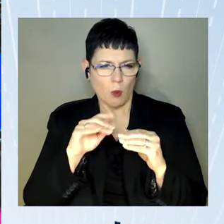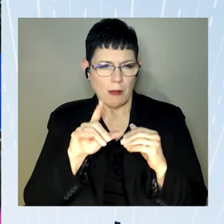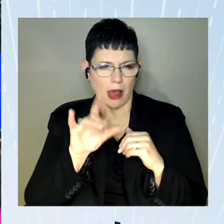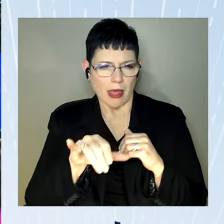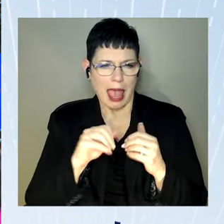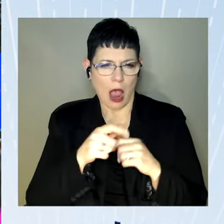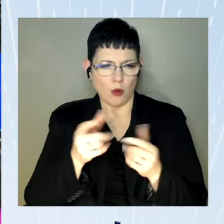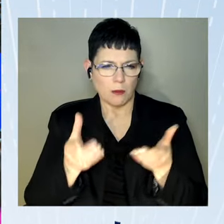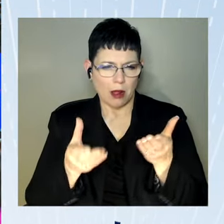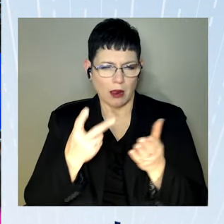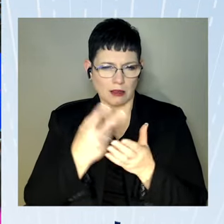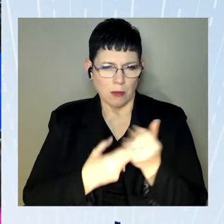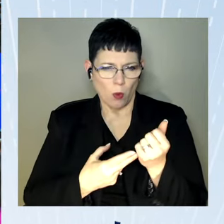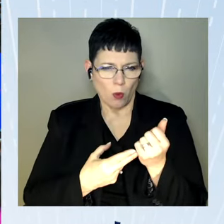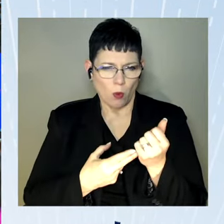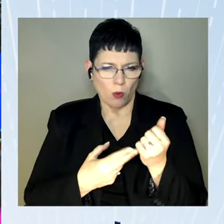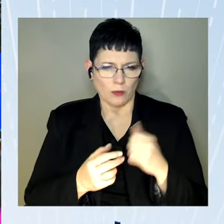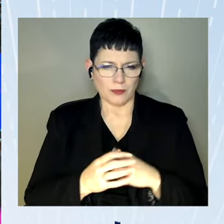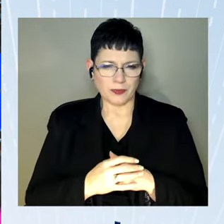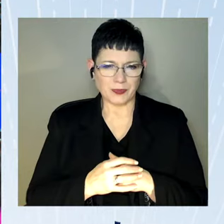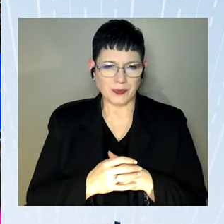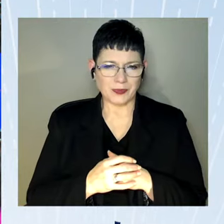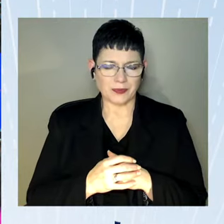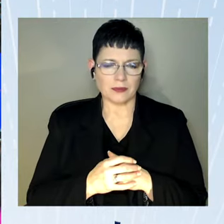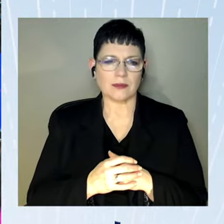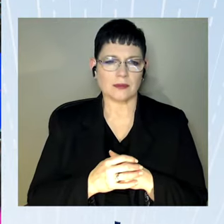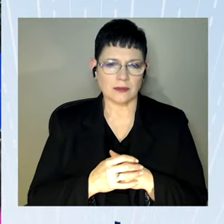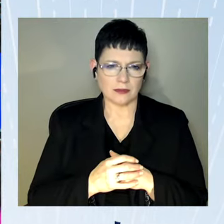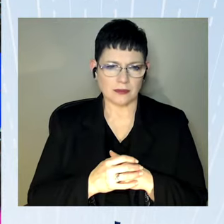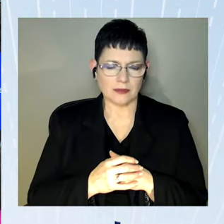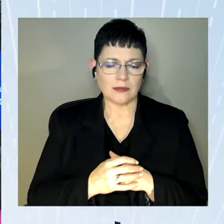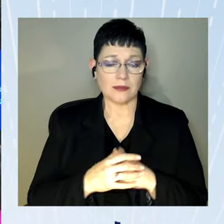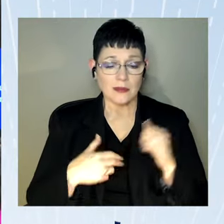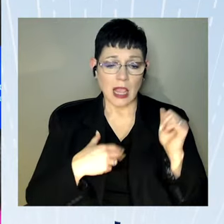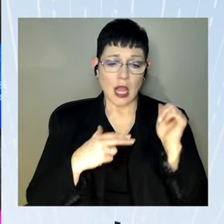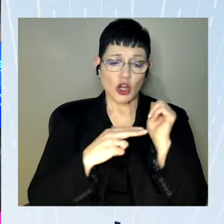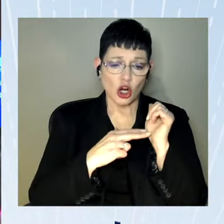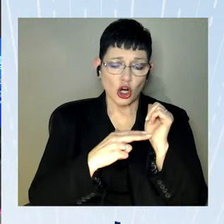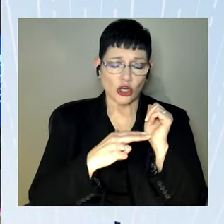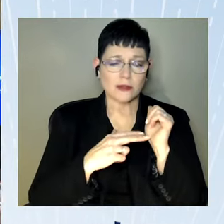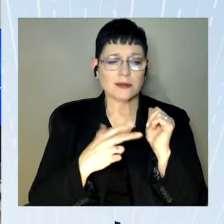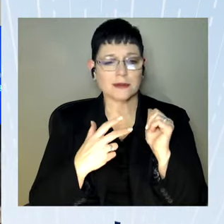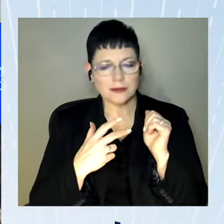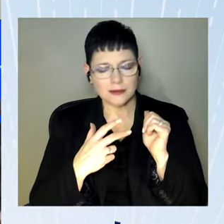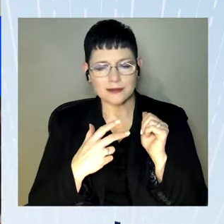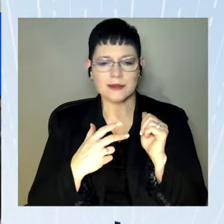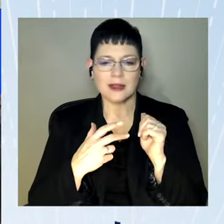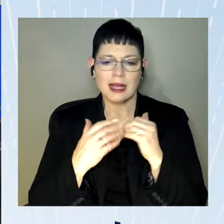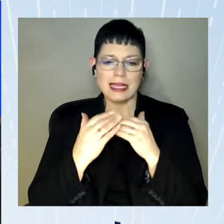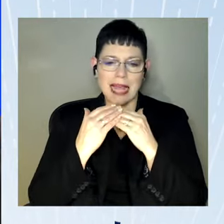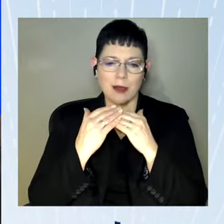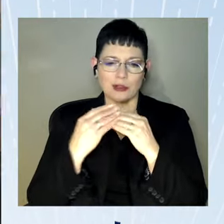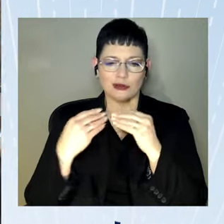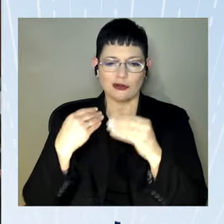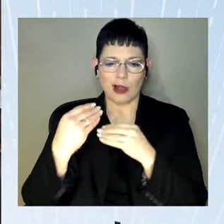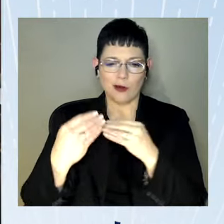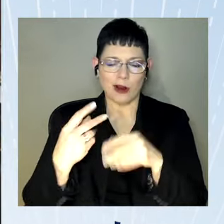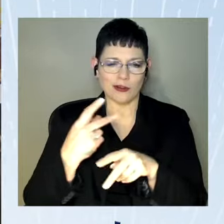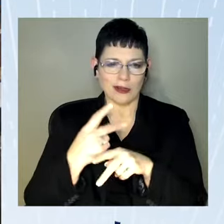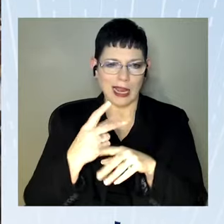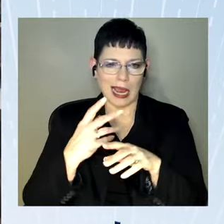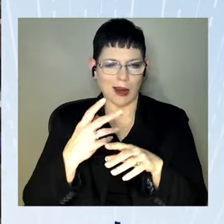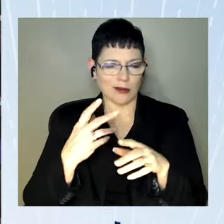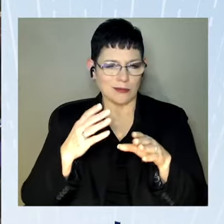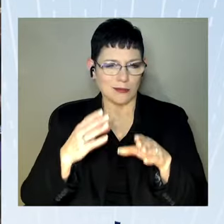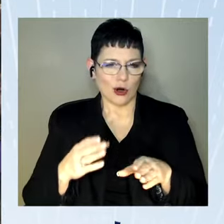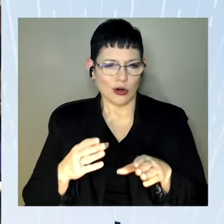time? So as a nurse and a sandwich generation caregiver, I've seen how difficult the systems are to navigate. As a